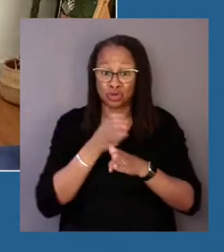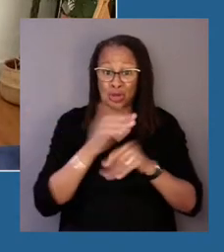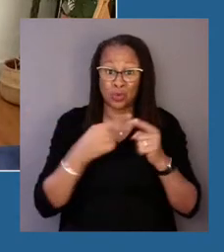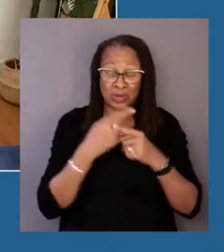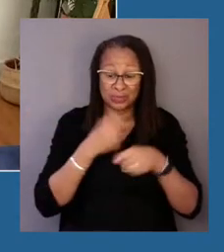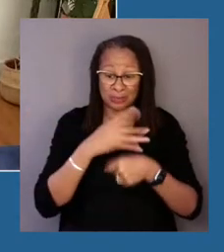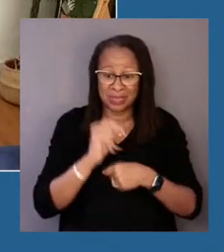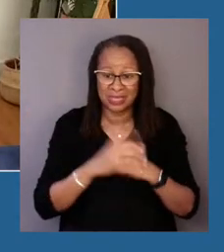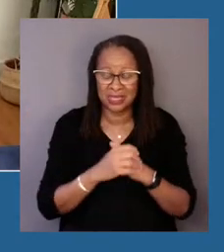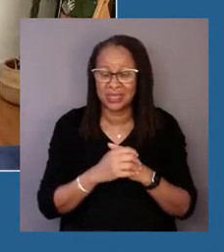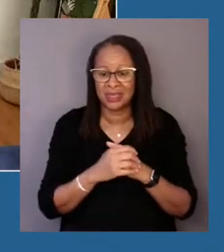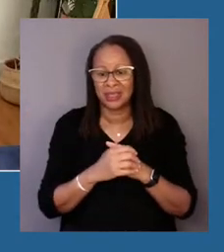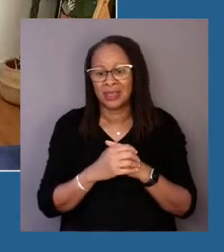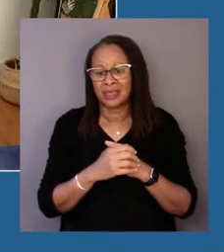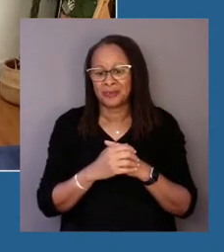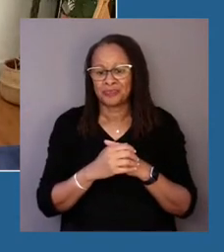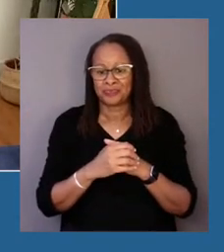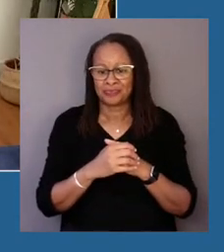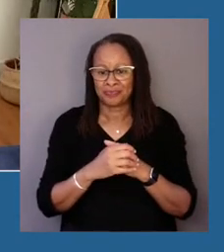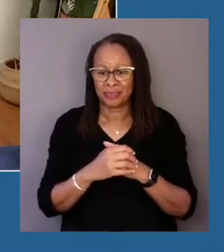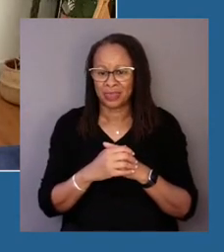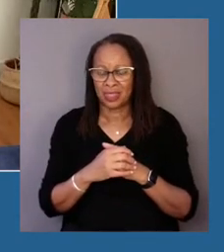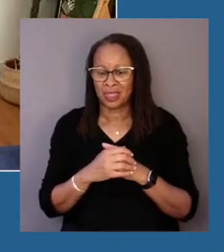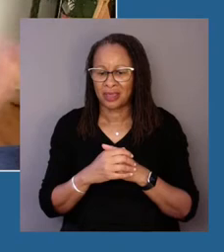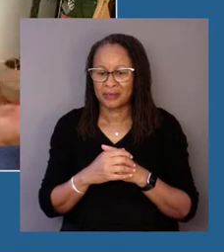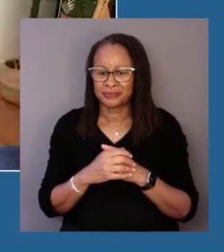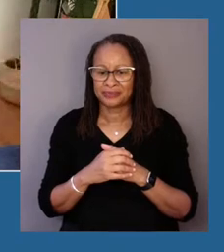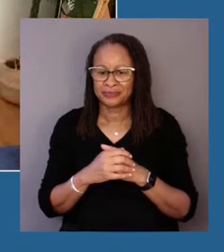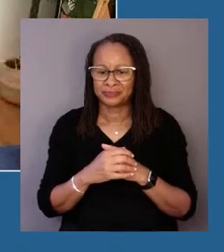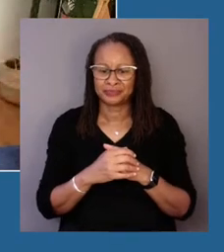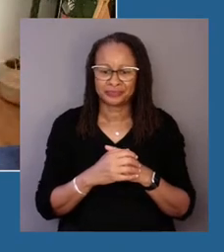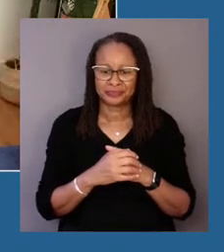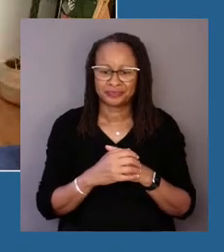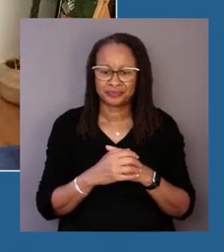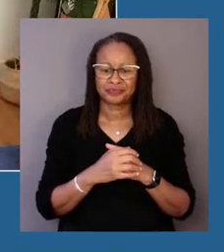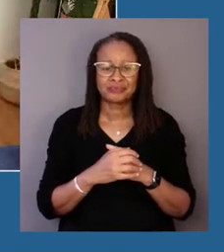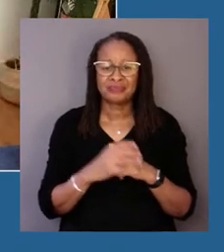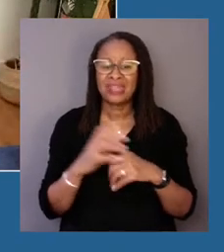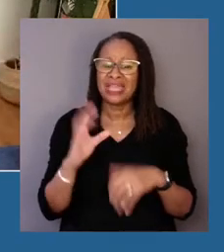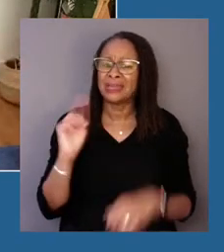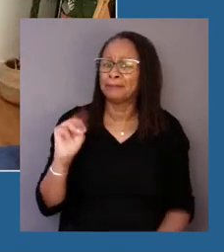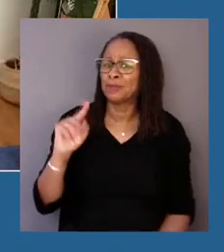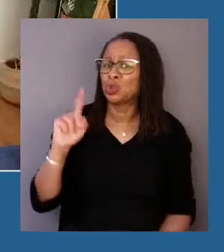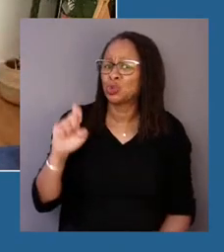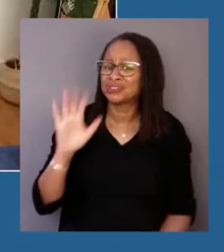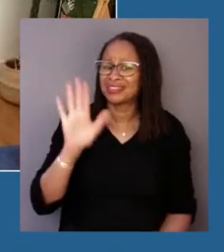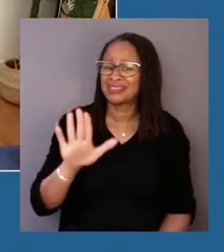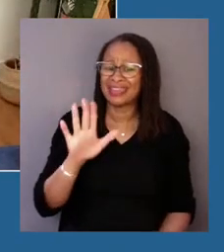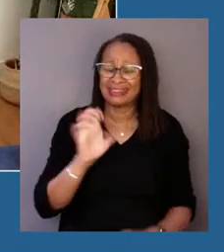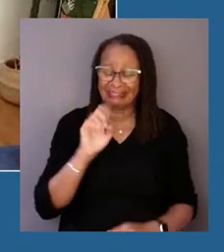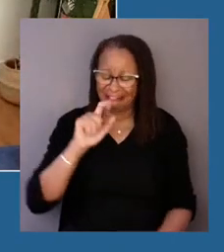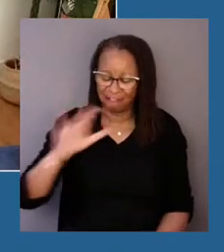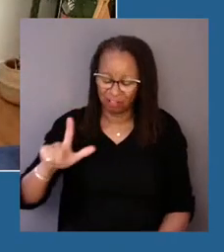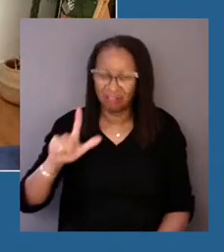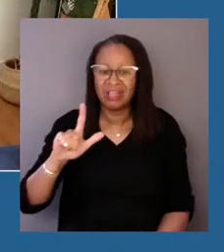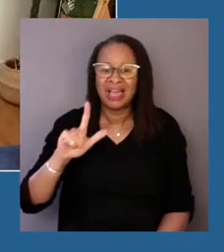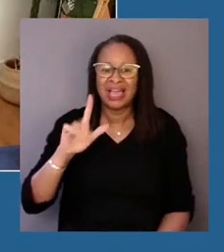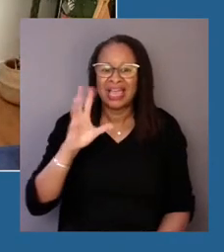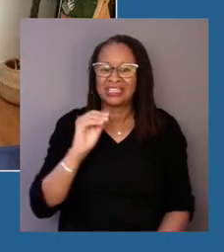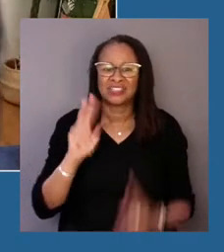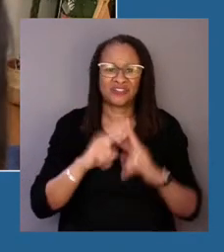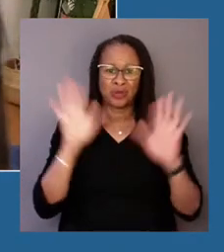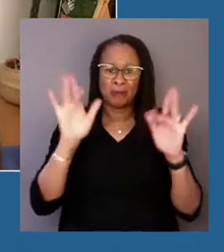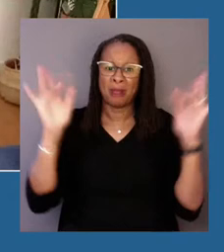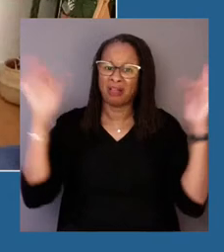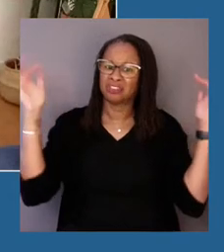just neuters some of that evil, and just everything's polished and beautiful, and it's highly effective. Anyway, I'm sorry, Miranda, I didn't mean to cut